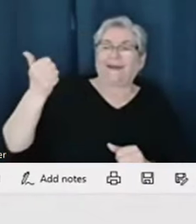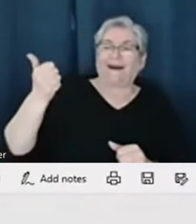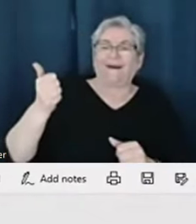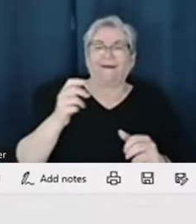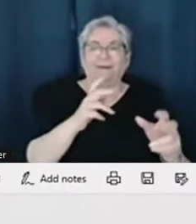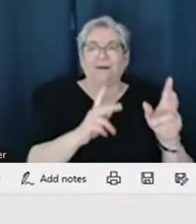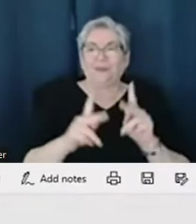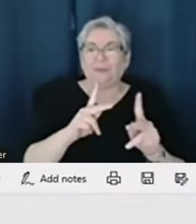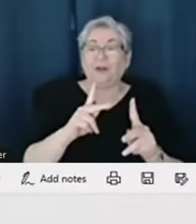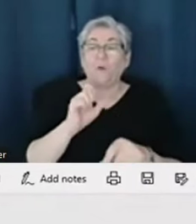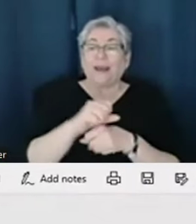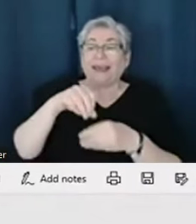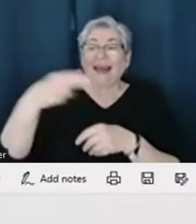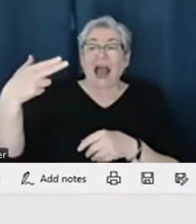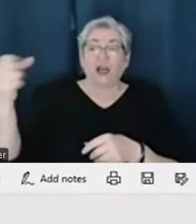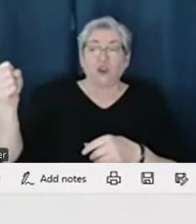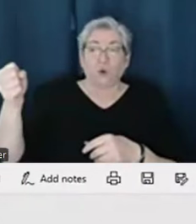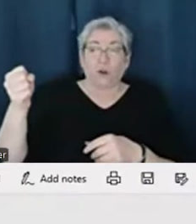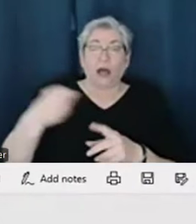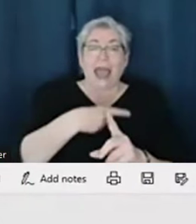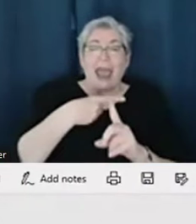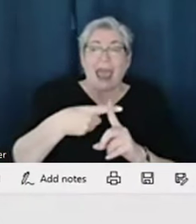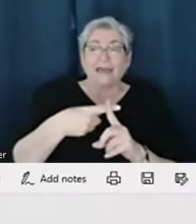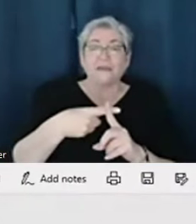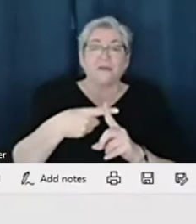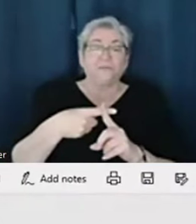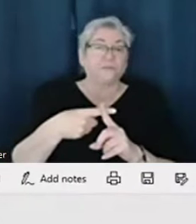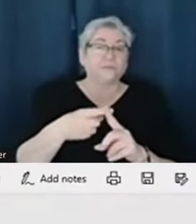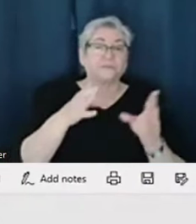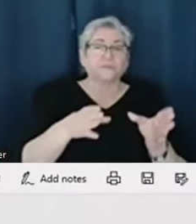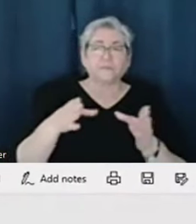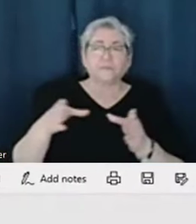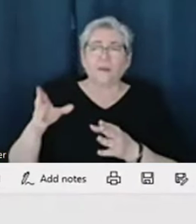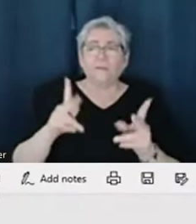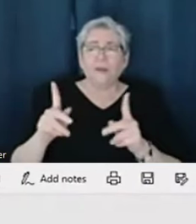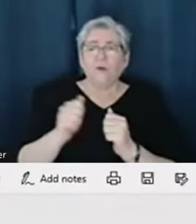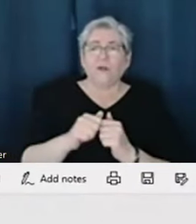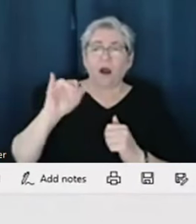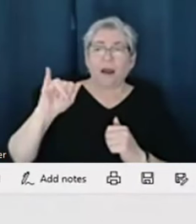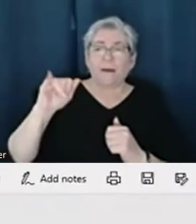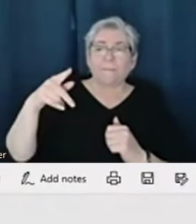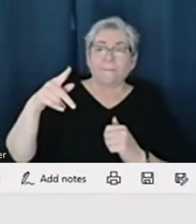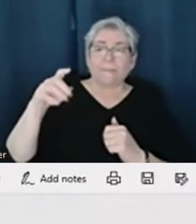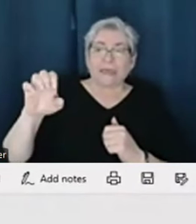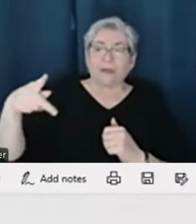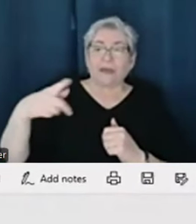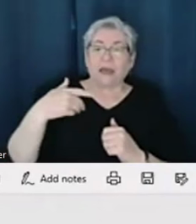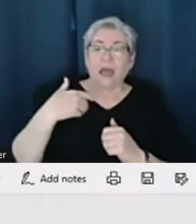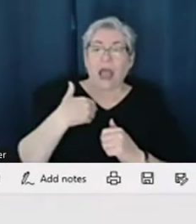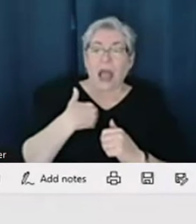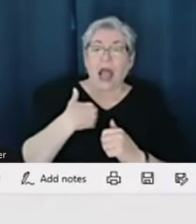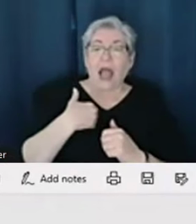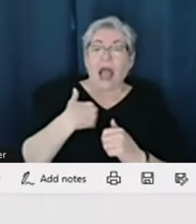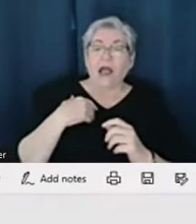school, and as individuals with IEPs and 504 plans are pursuing